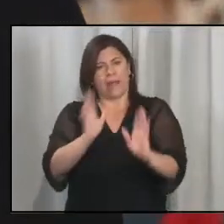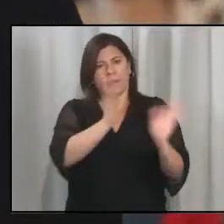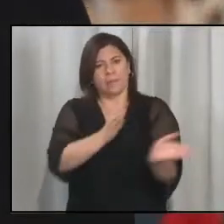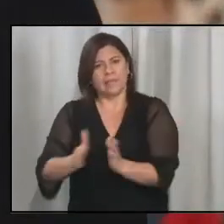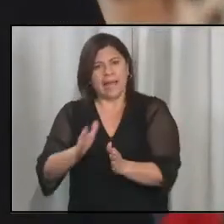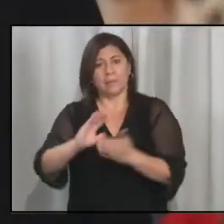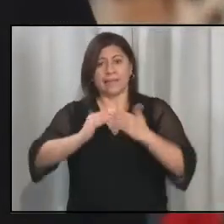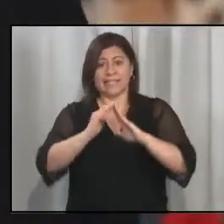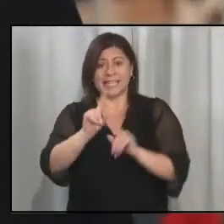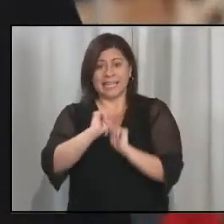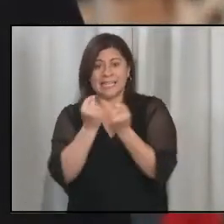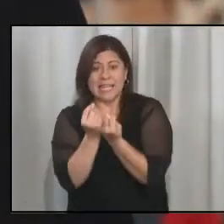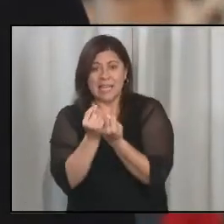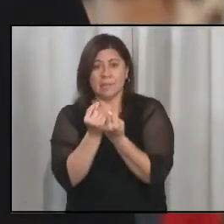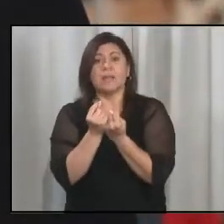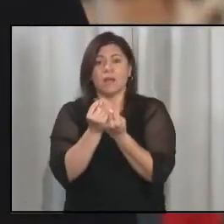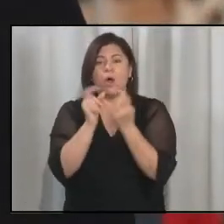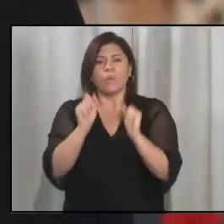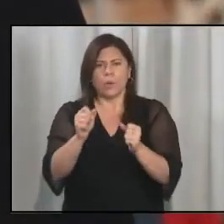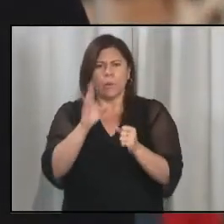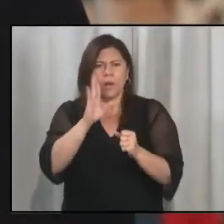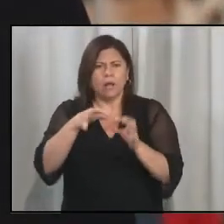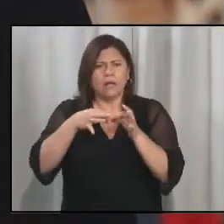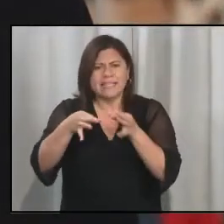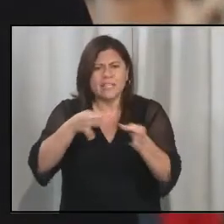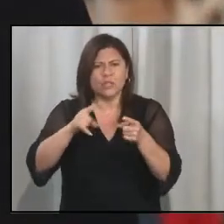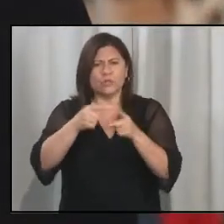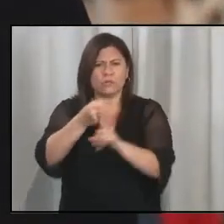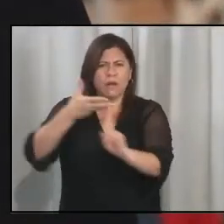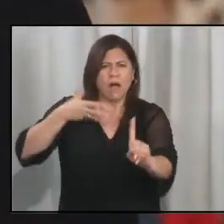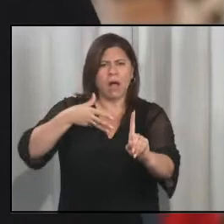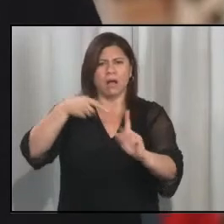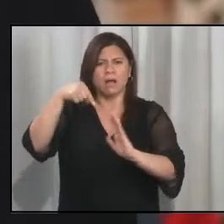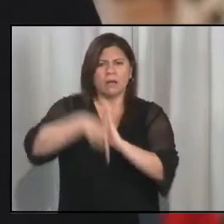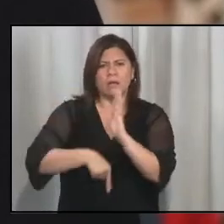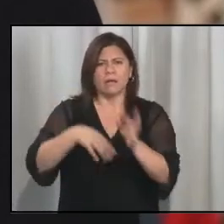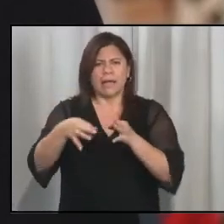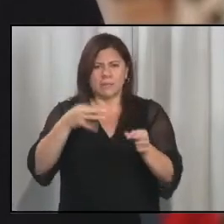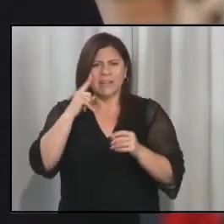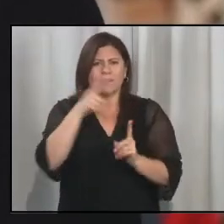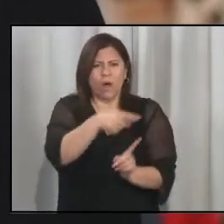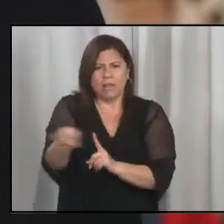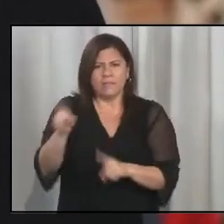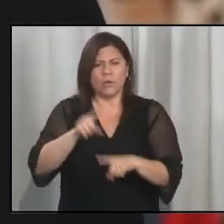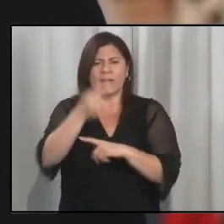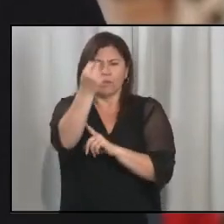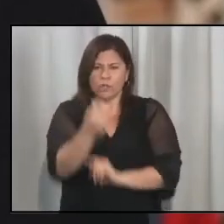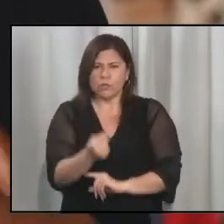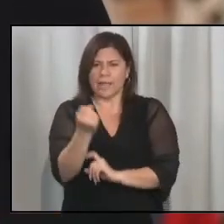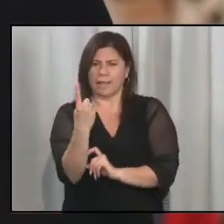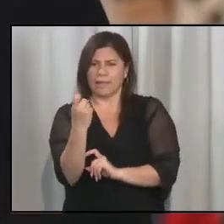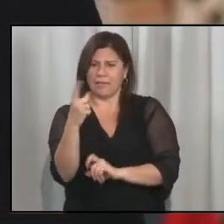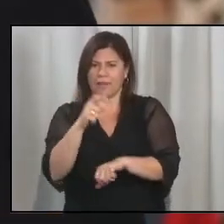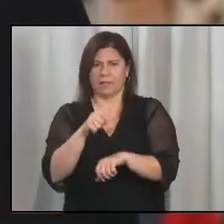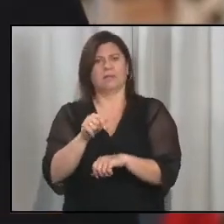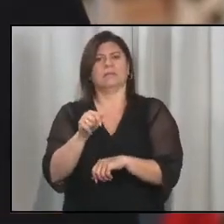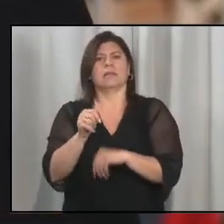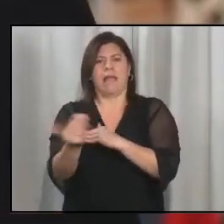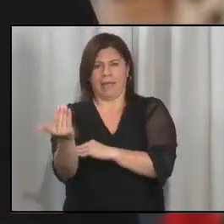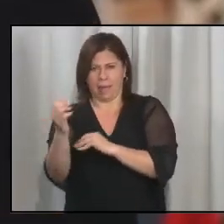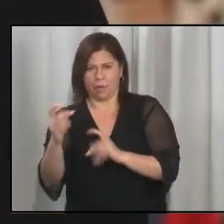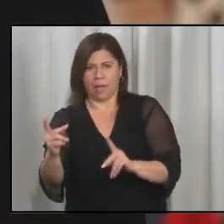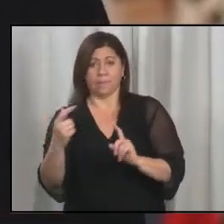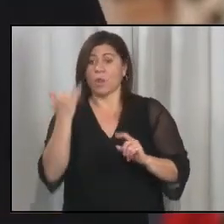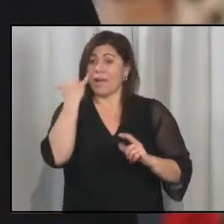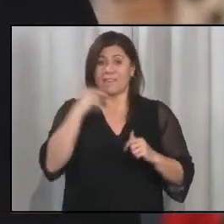Keep joining us here every Tuesday at 11 a.m. If I'm not here, I've been here. I asked the Vice Mayor to step in last